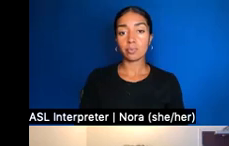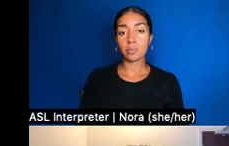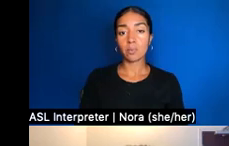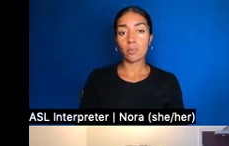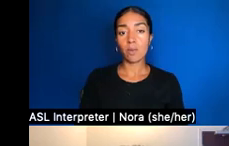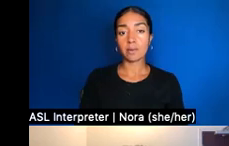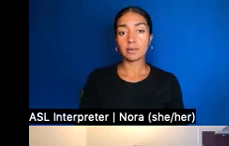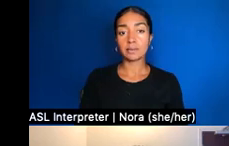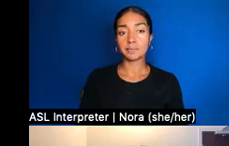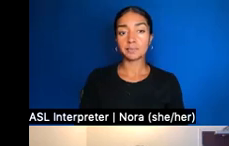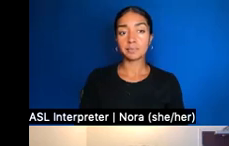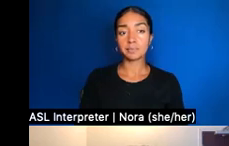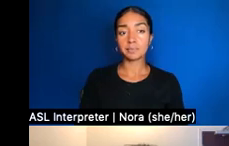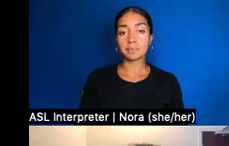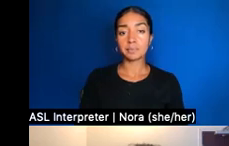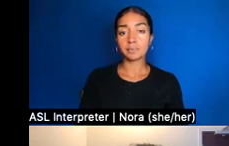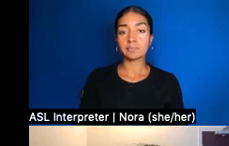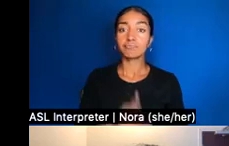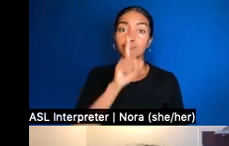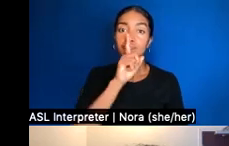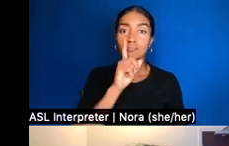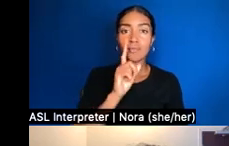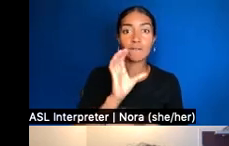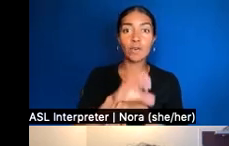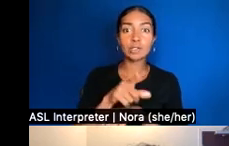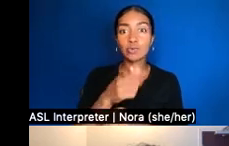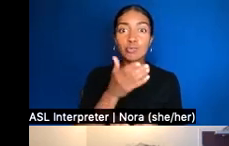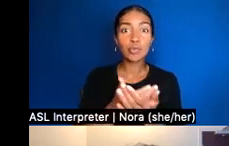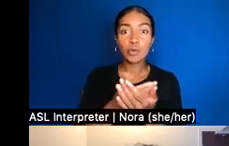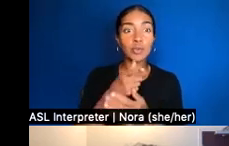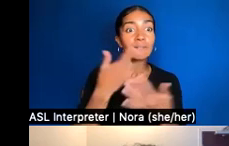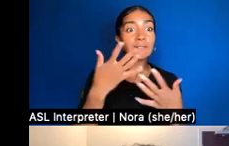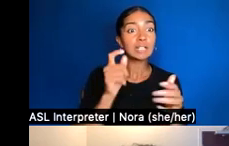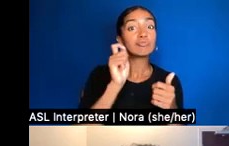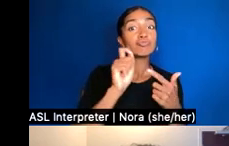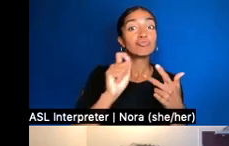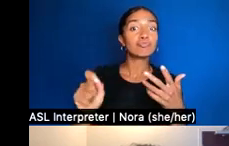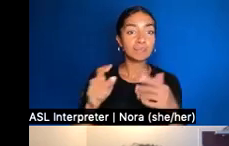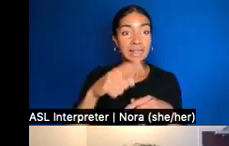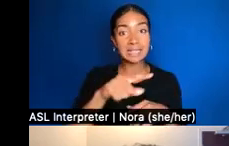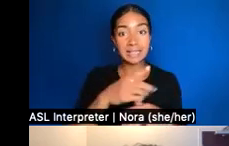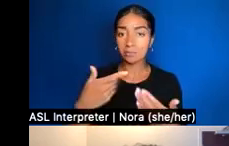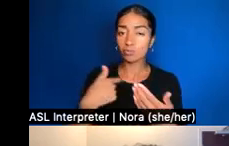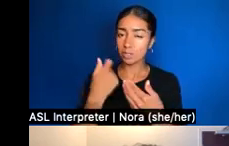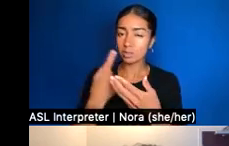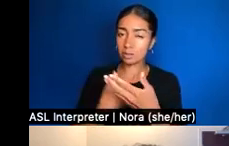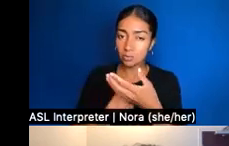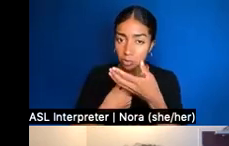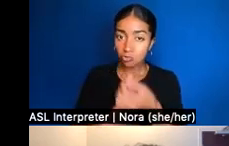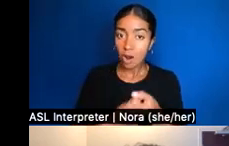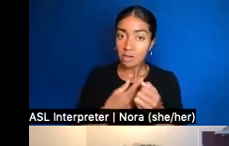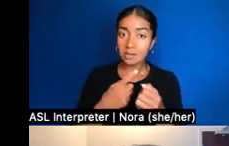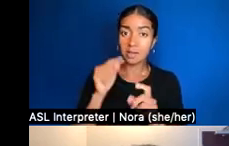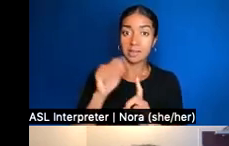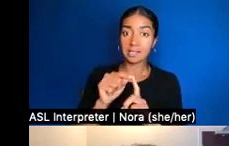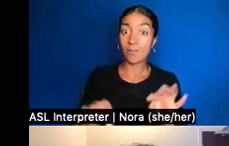you prove it to me or whatever. You know, we're trusting that this is going to be important to you to go